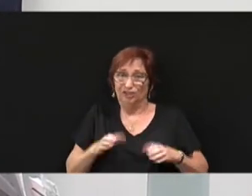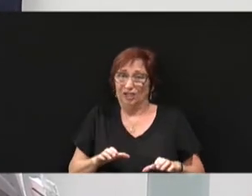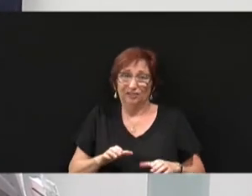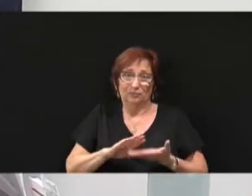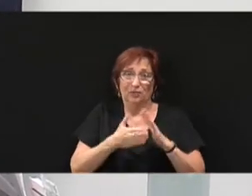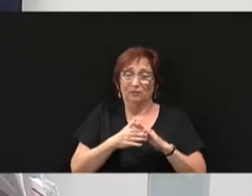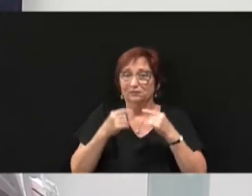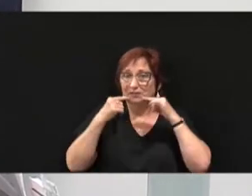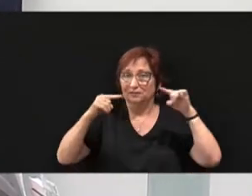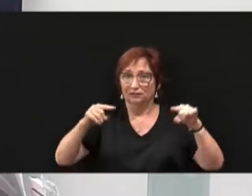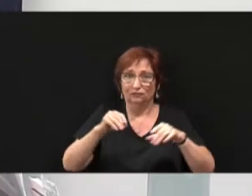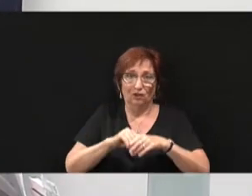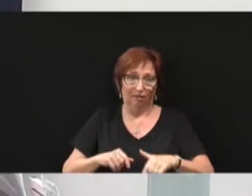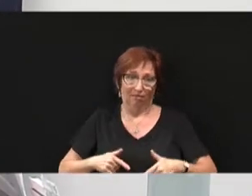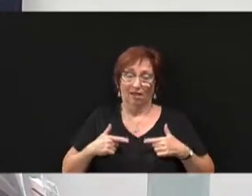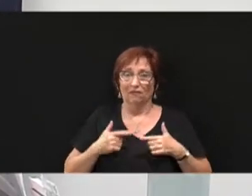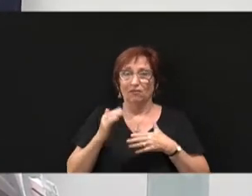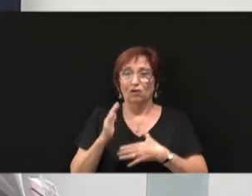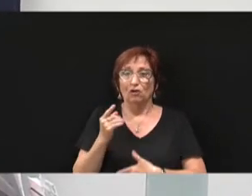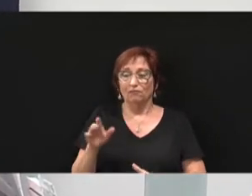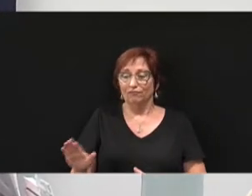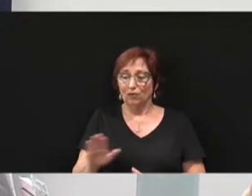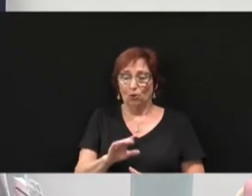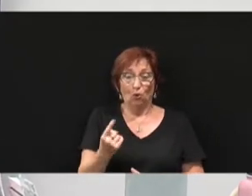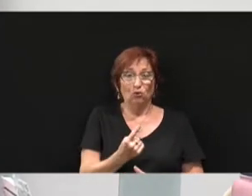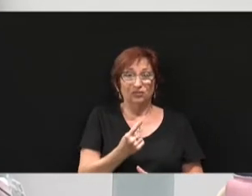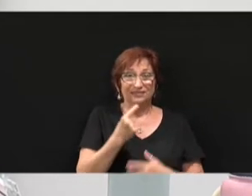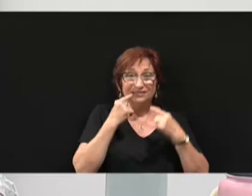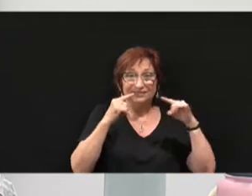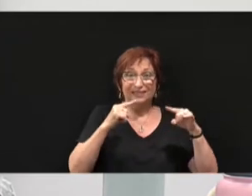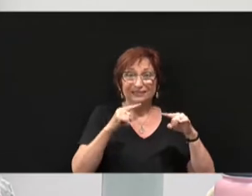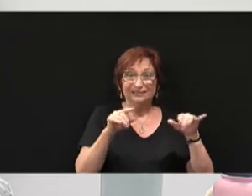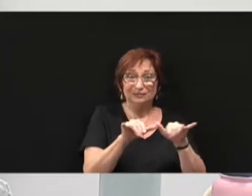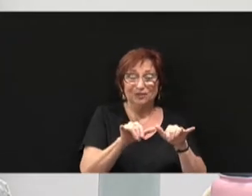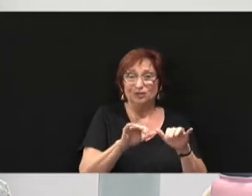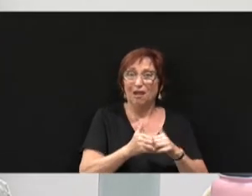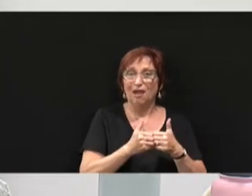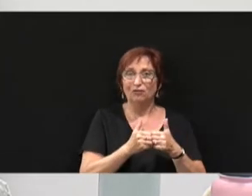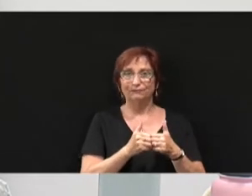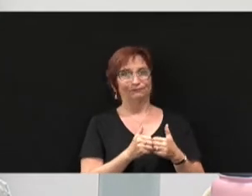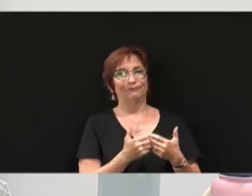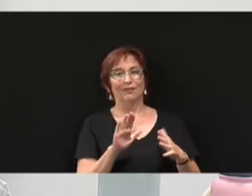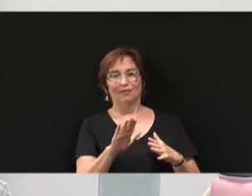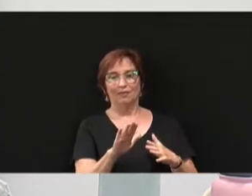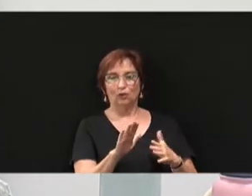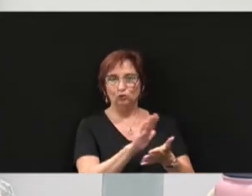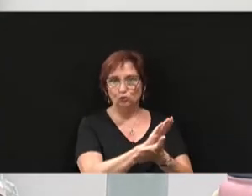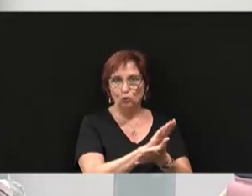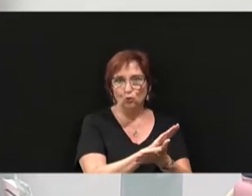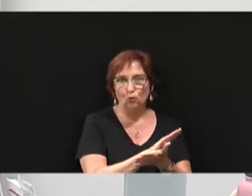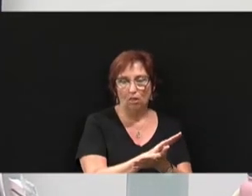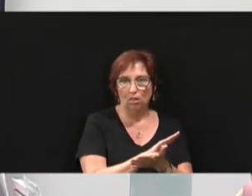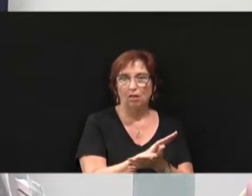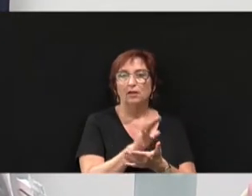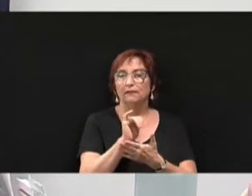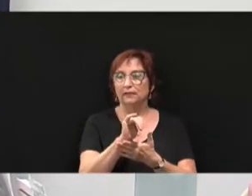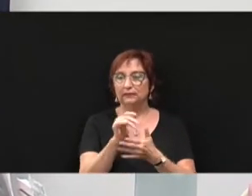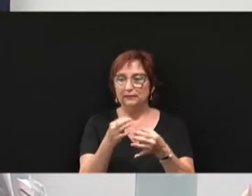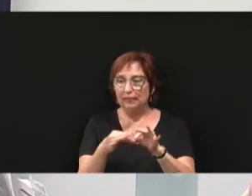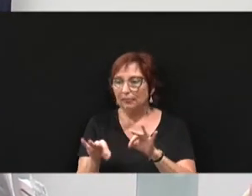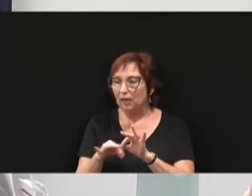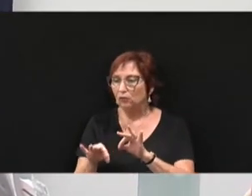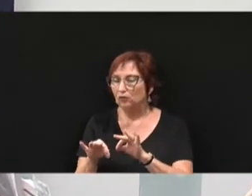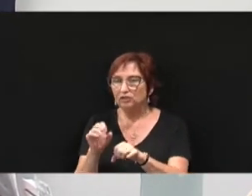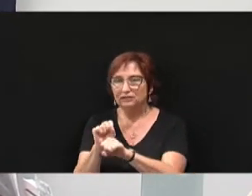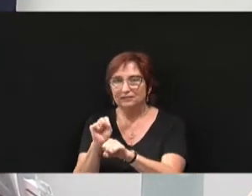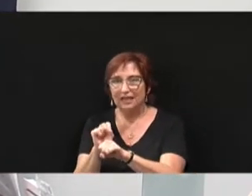it really, their only success goes with how they're doing in school. And like I said, these language tasks, even though they're at least